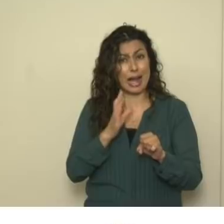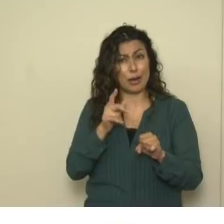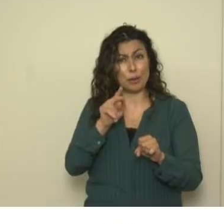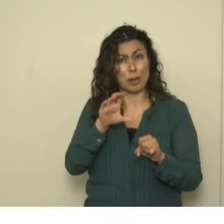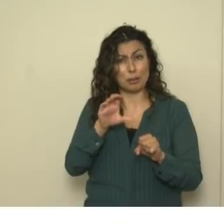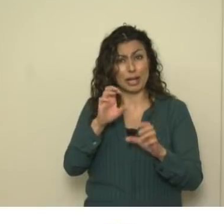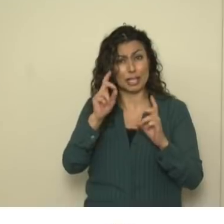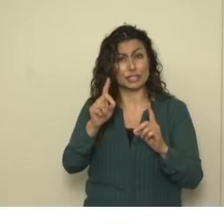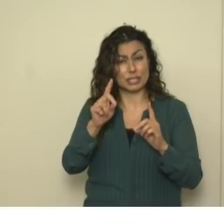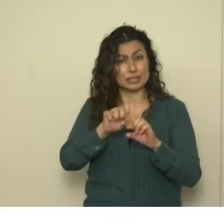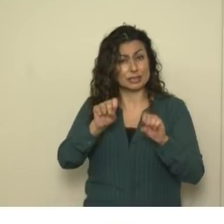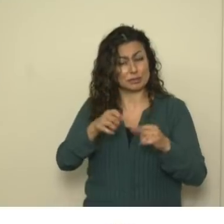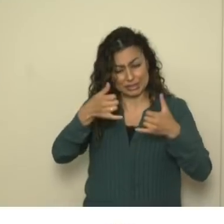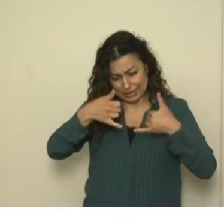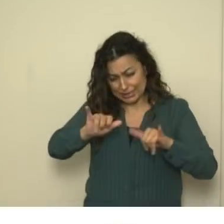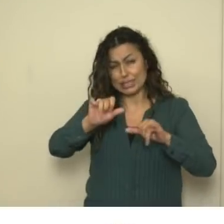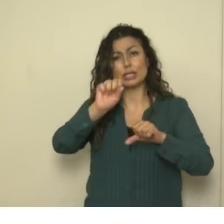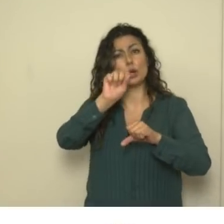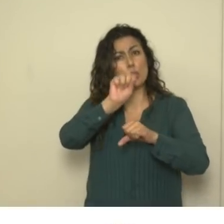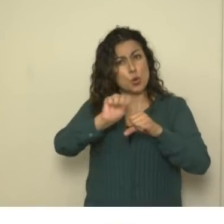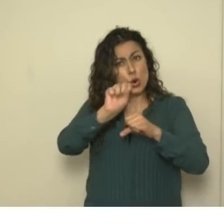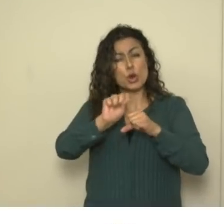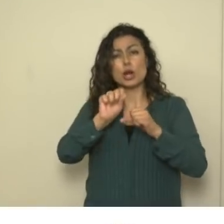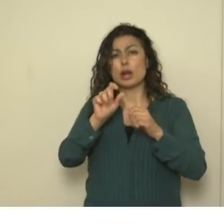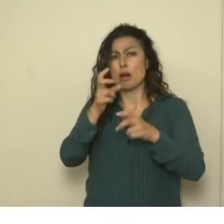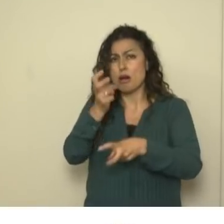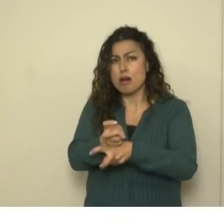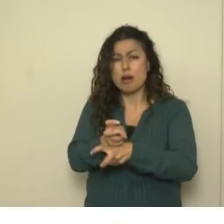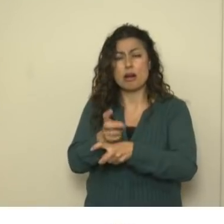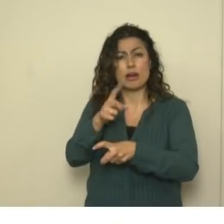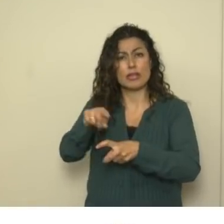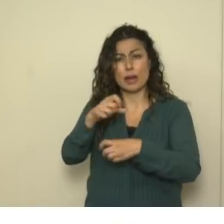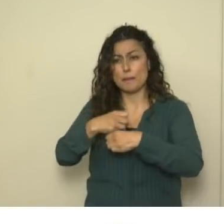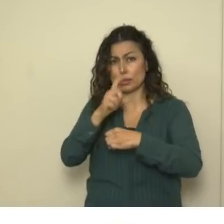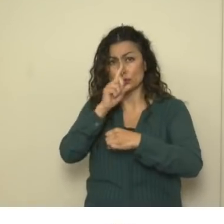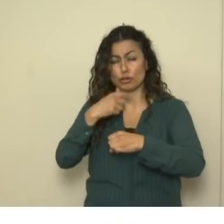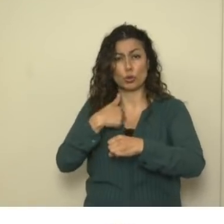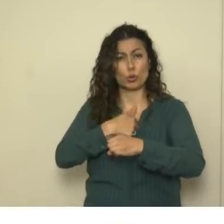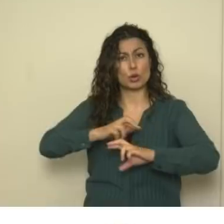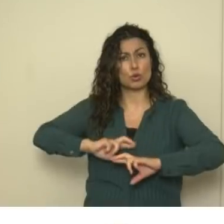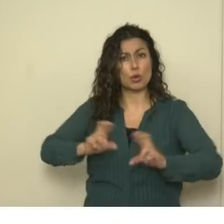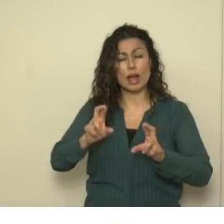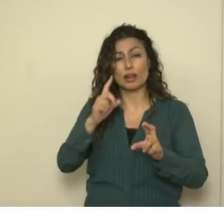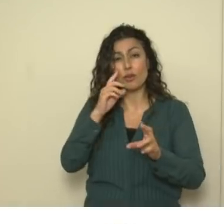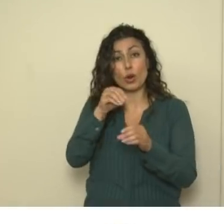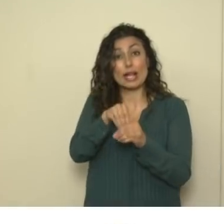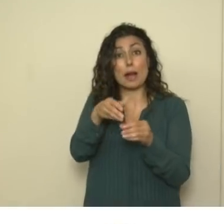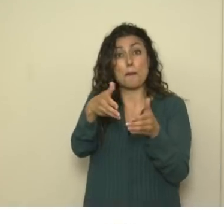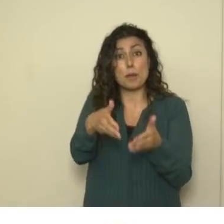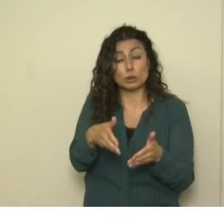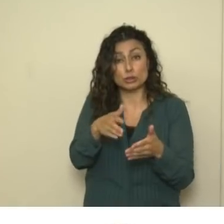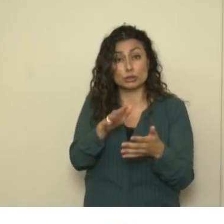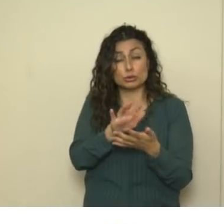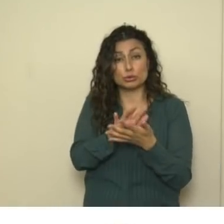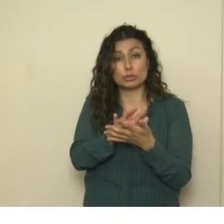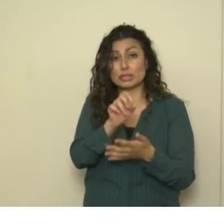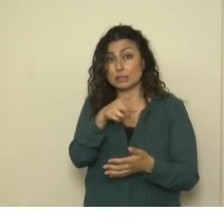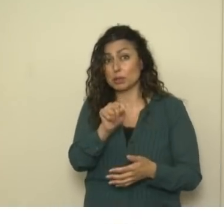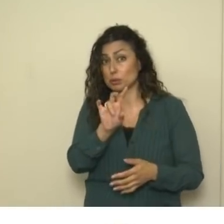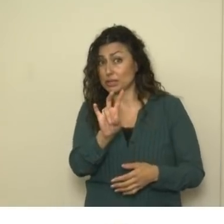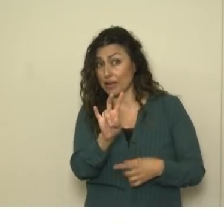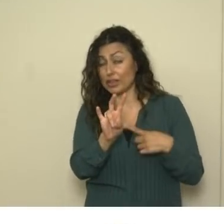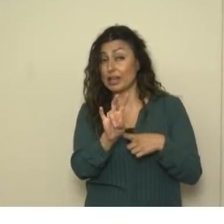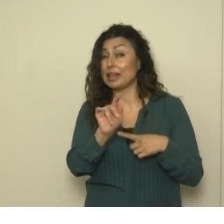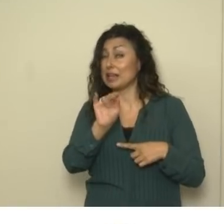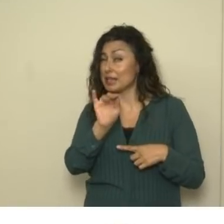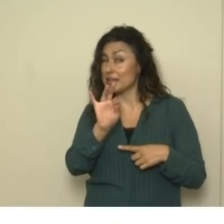education system is going to keep working to make sure that they're going to be ready for in-person schooling on September 7th.